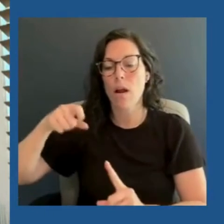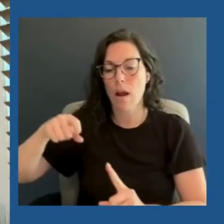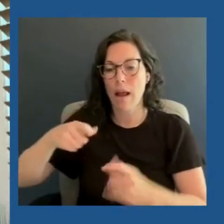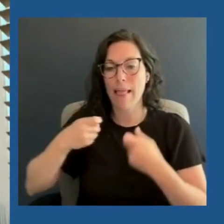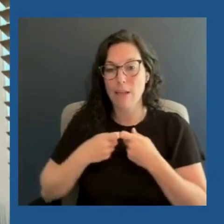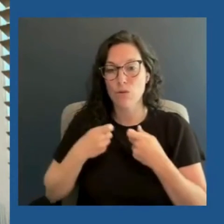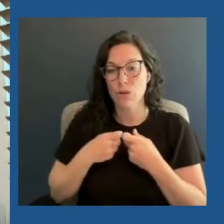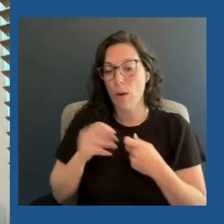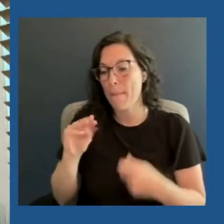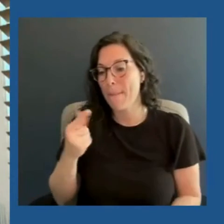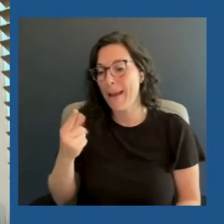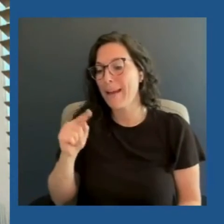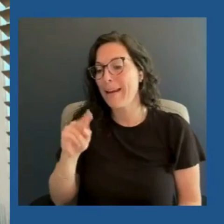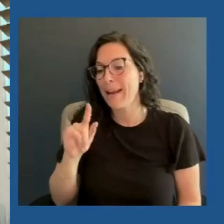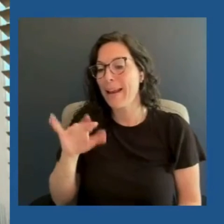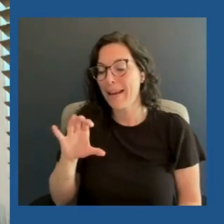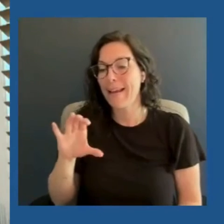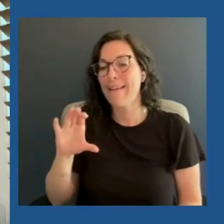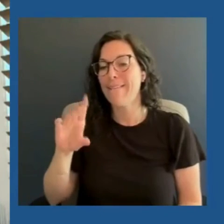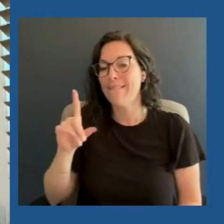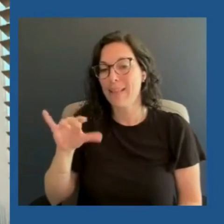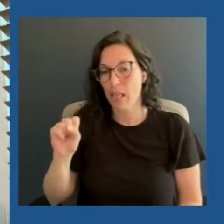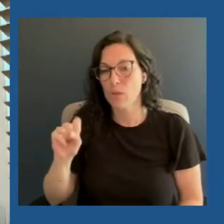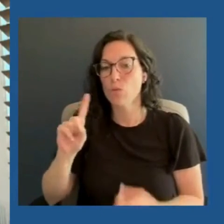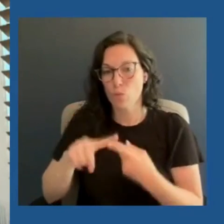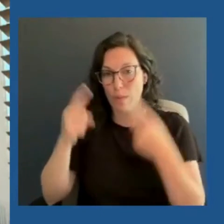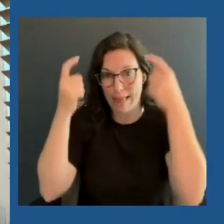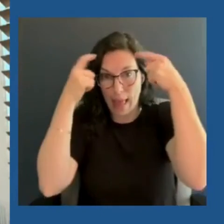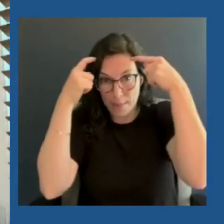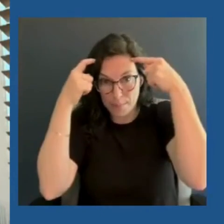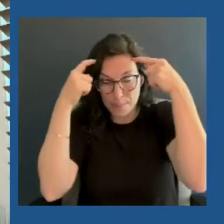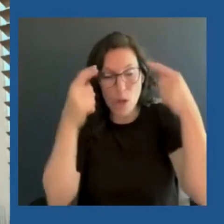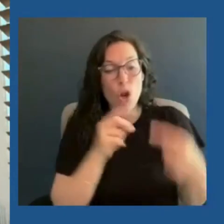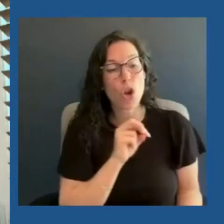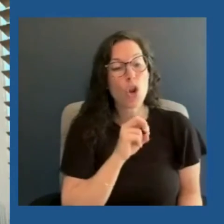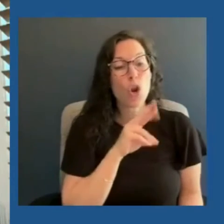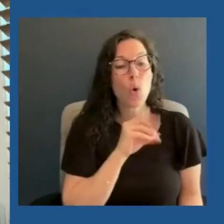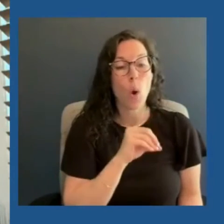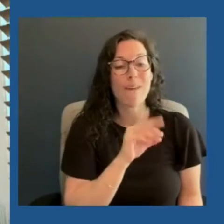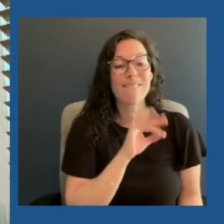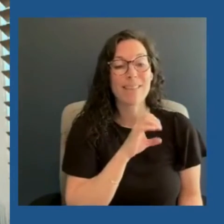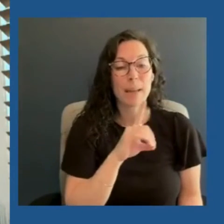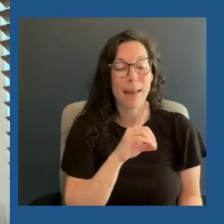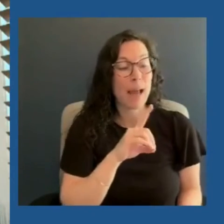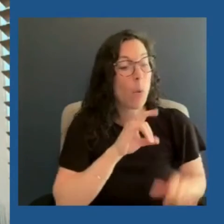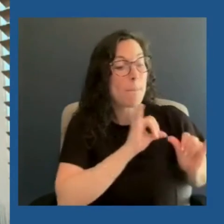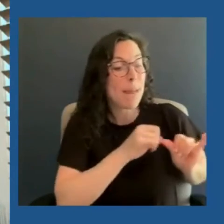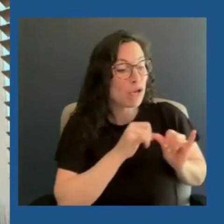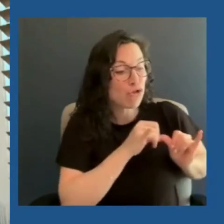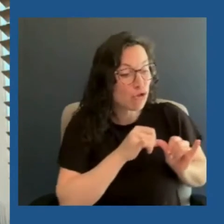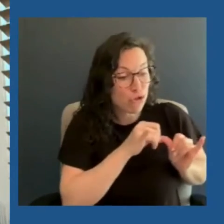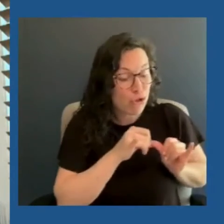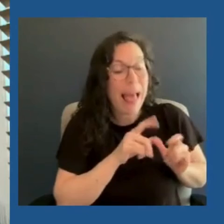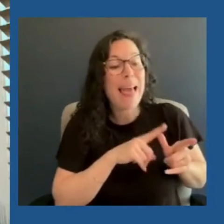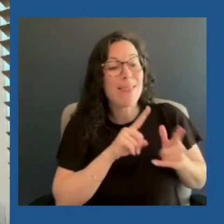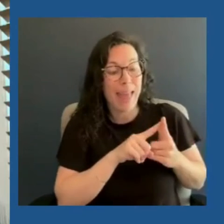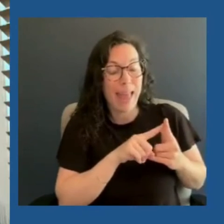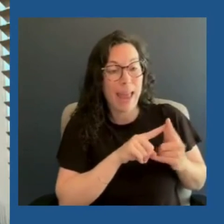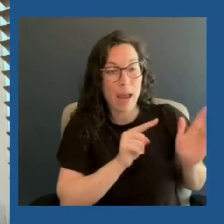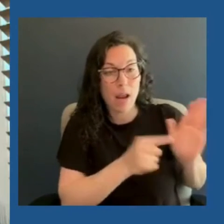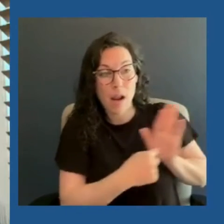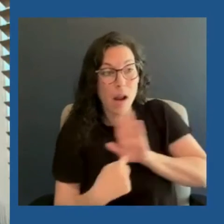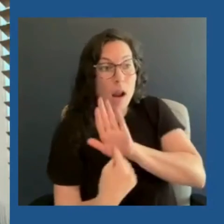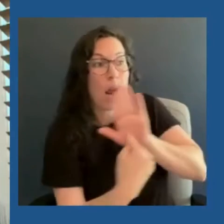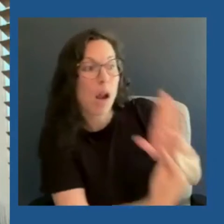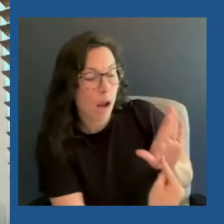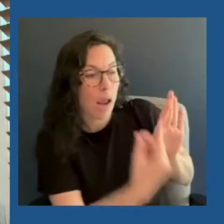head, whereas neurofeedback technologies measure brain activity and then present